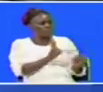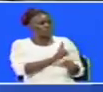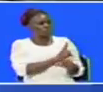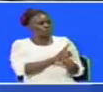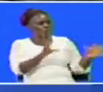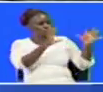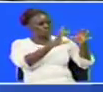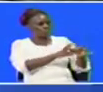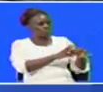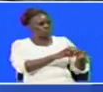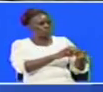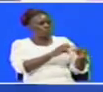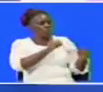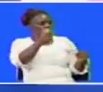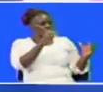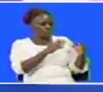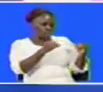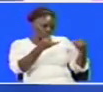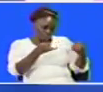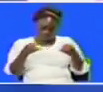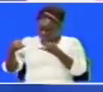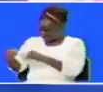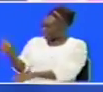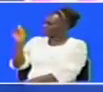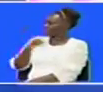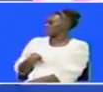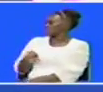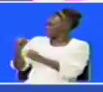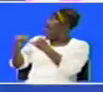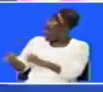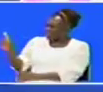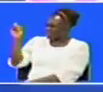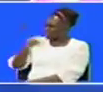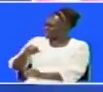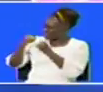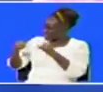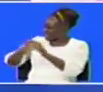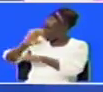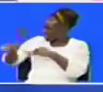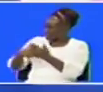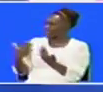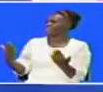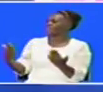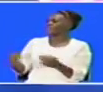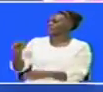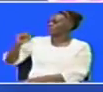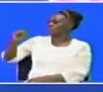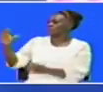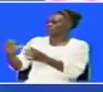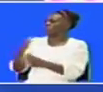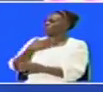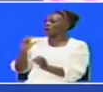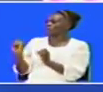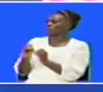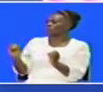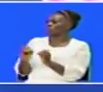political parties towards this issue? We've tried that. I can tell you we've tried everything. Now, political parties don't want to be